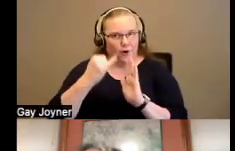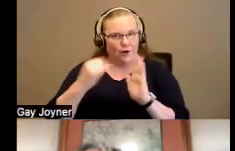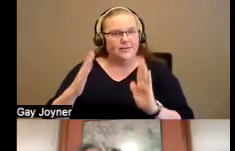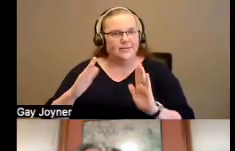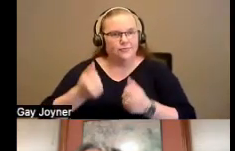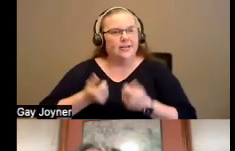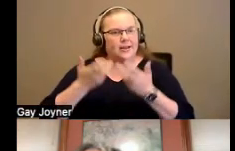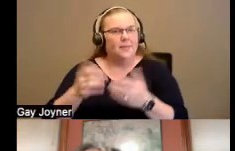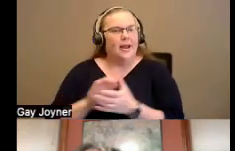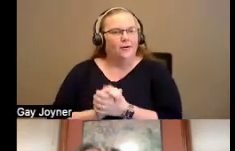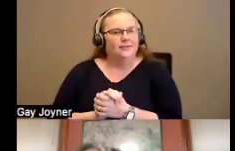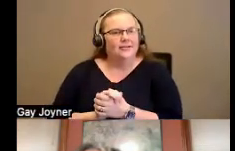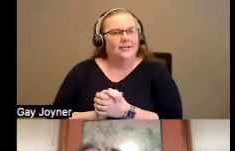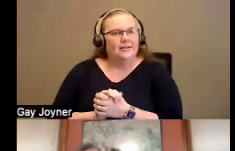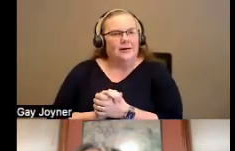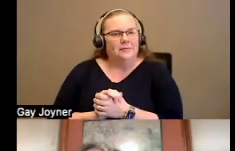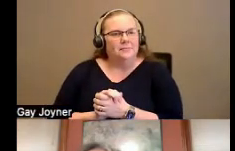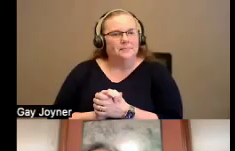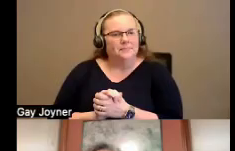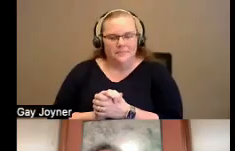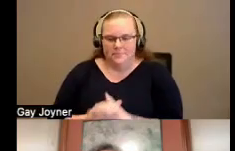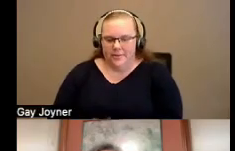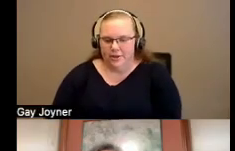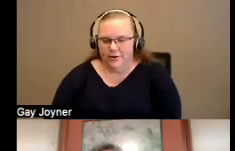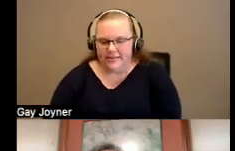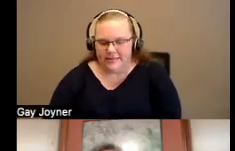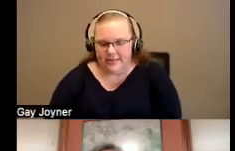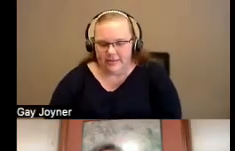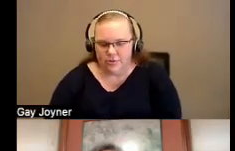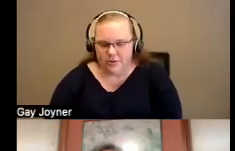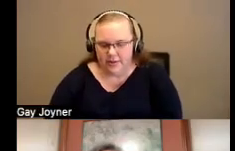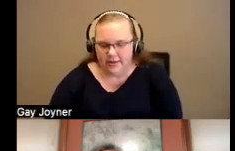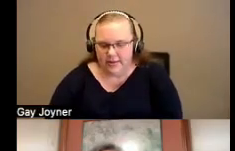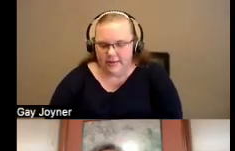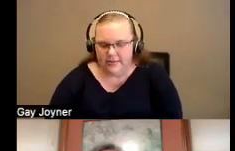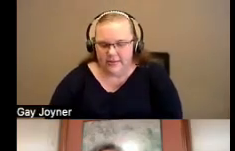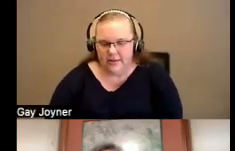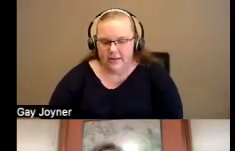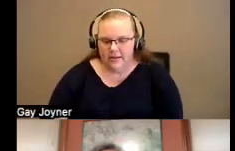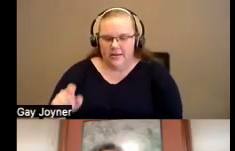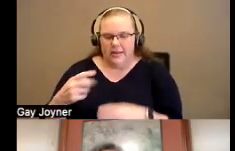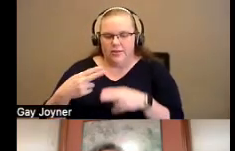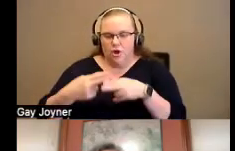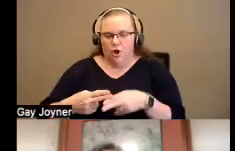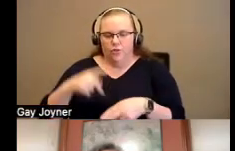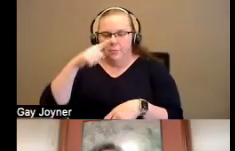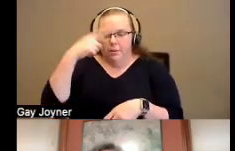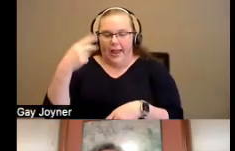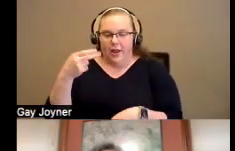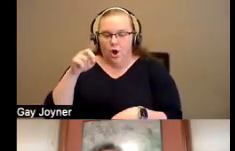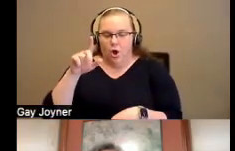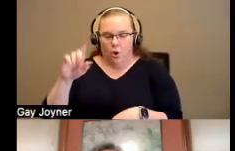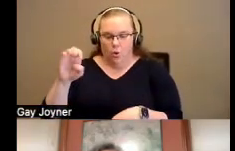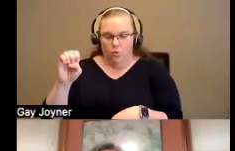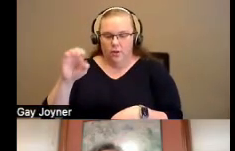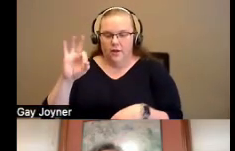deaf artists really come out. Um, but you can see this one it's called The